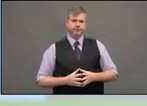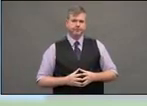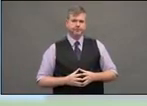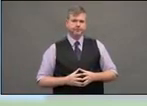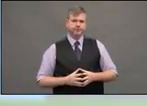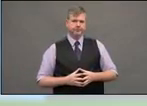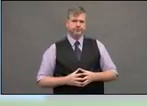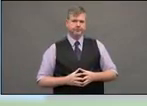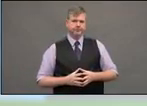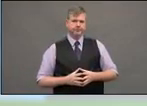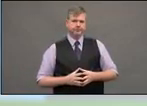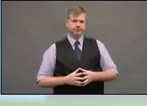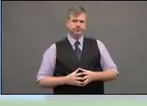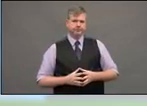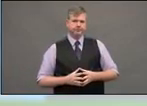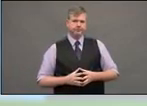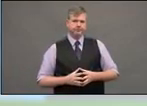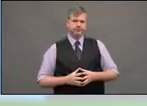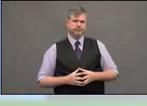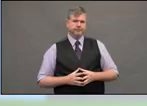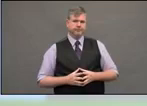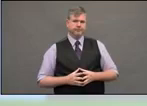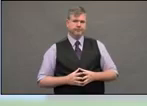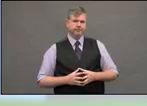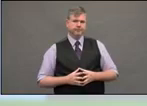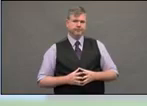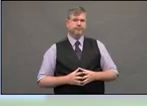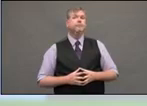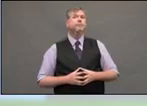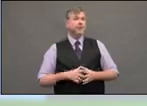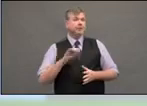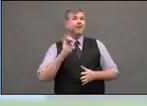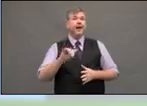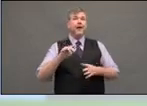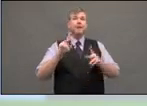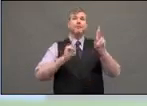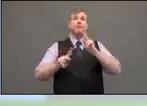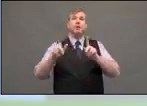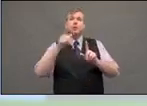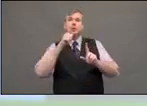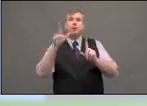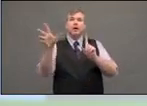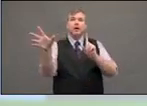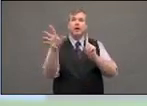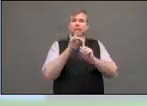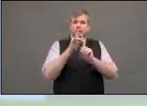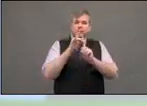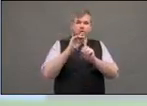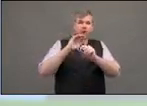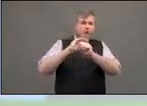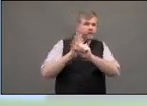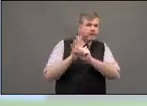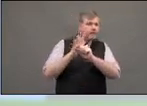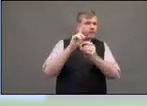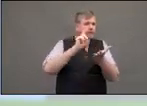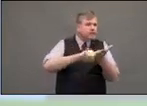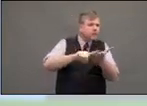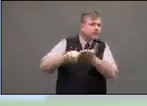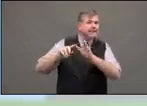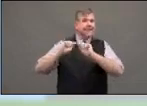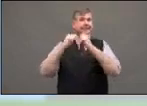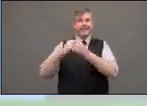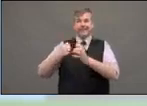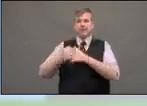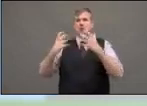need at the scale that we need, we are estimating that we need a workforce of about 1,000 people within Santa Clara County at the peak. We